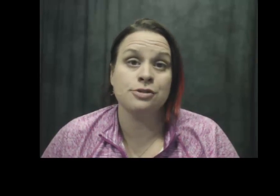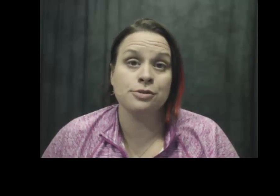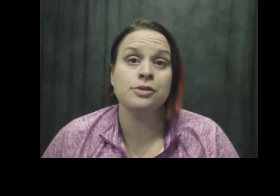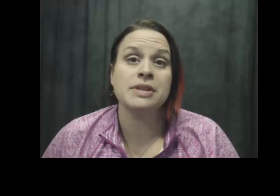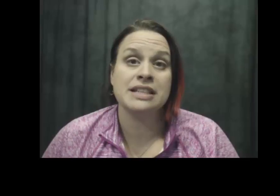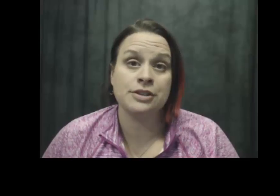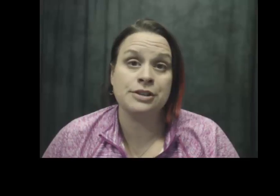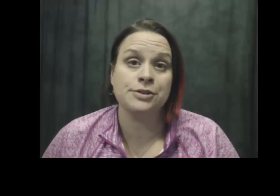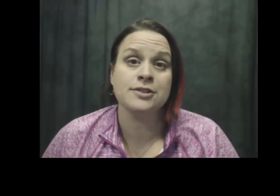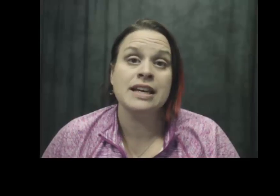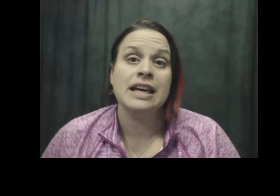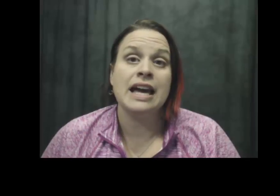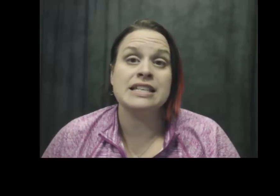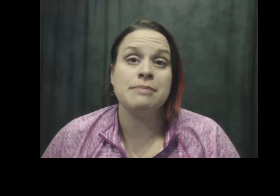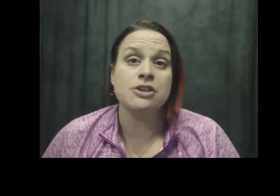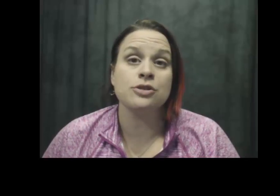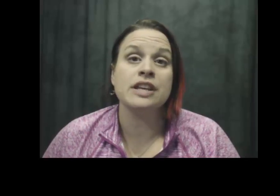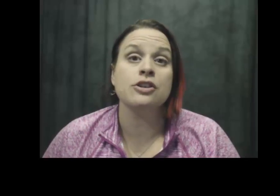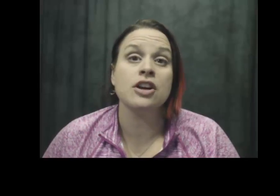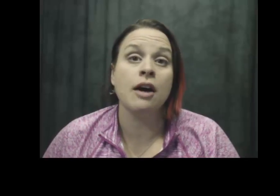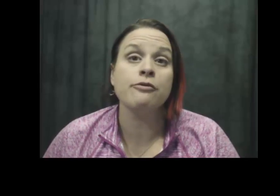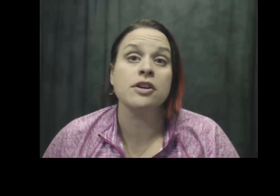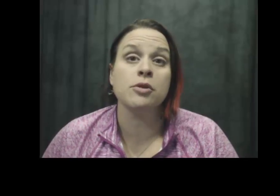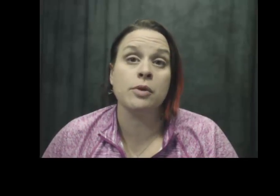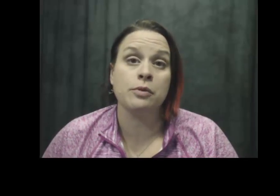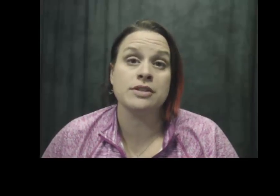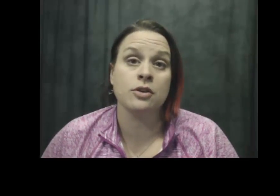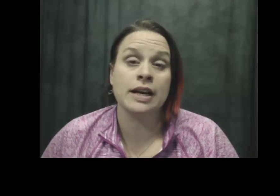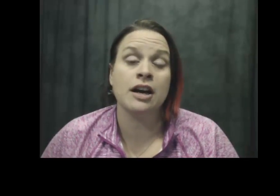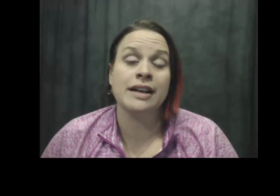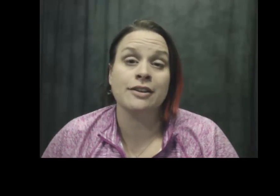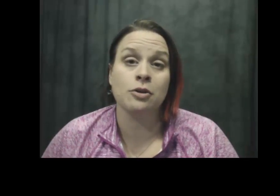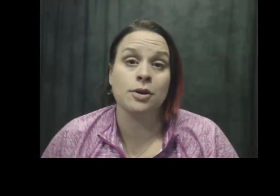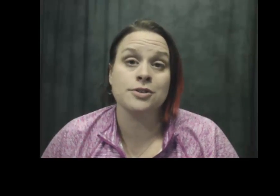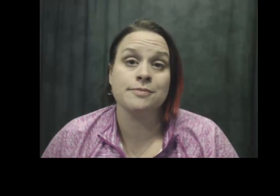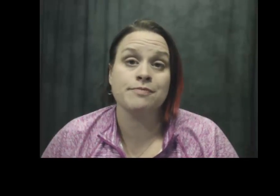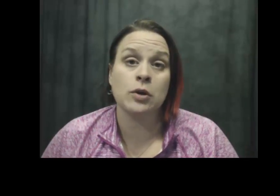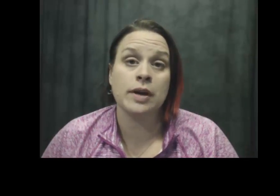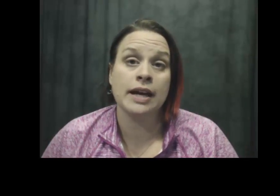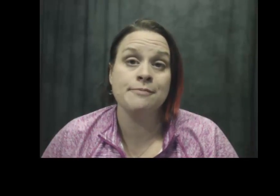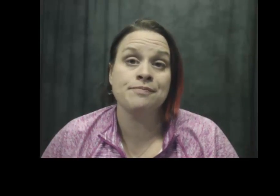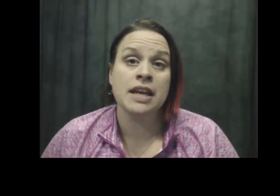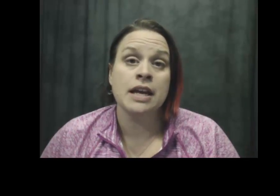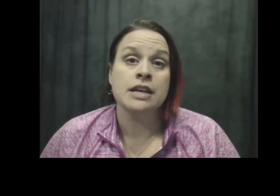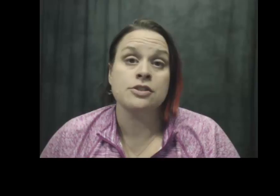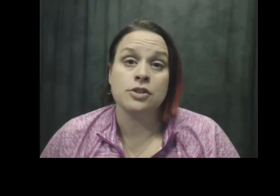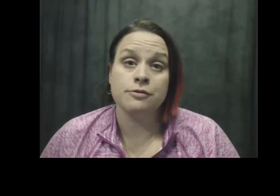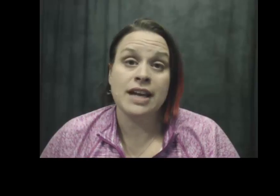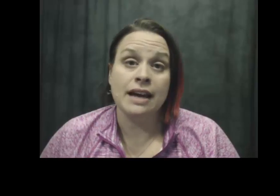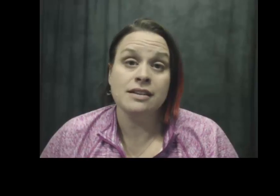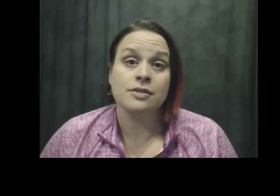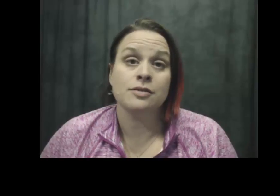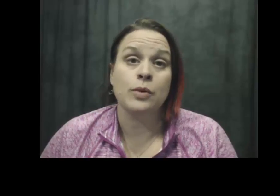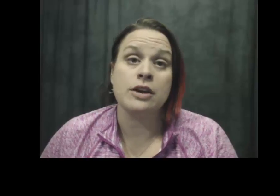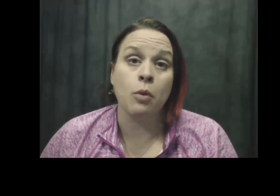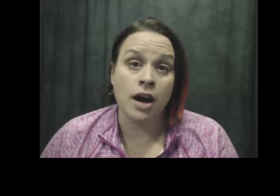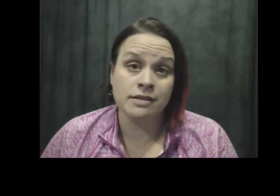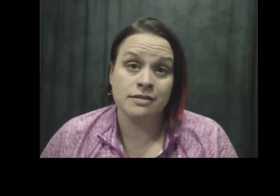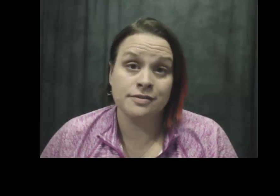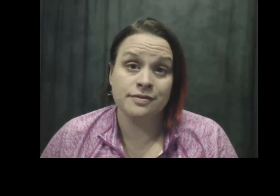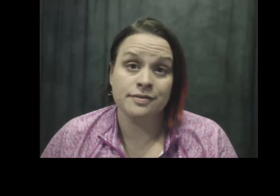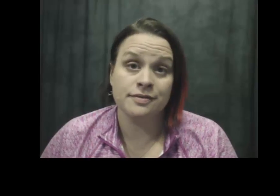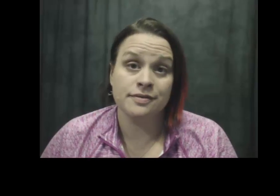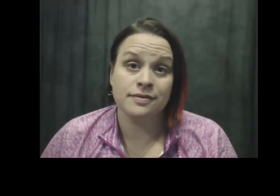get you through the materials and to make sure that you're comfortable with what's going on in the course. Okay? So don't forget, week